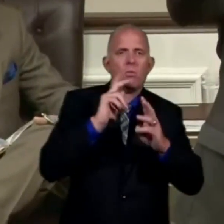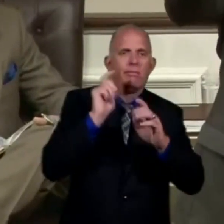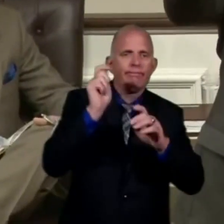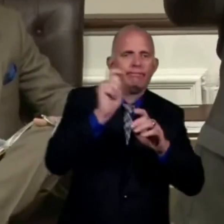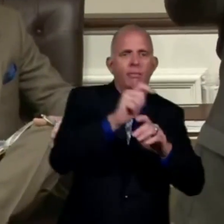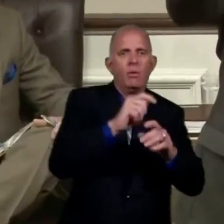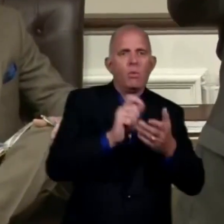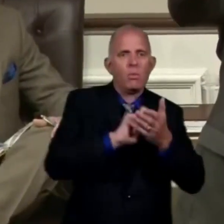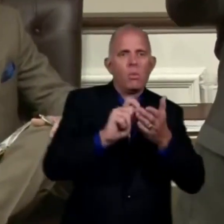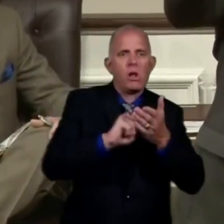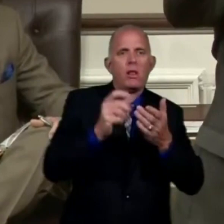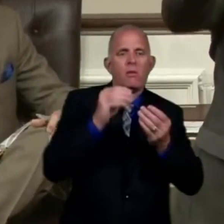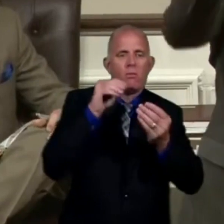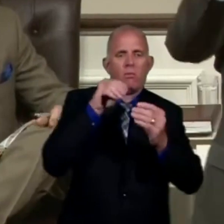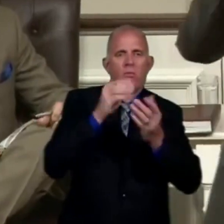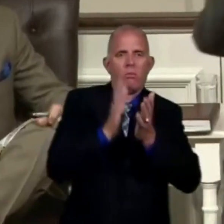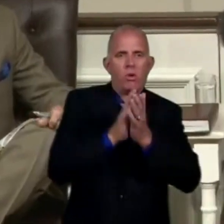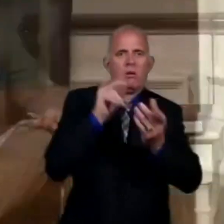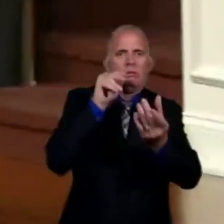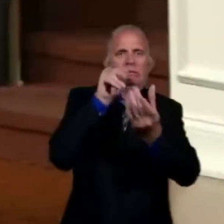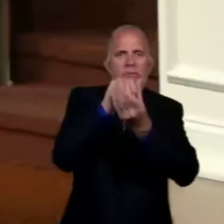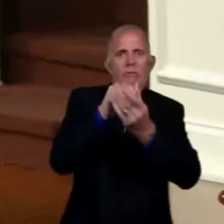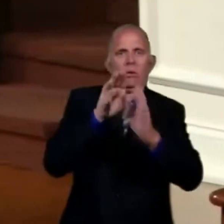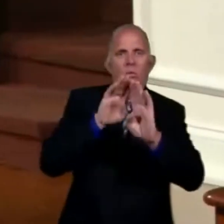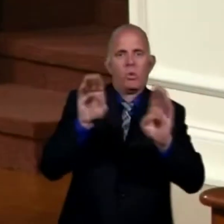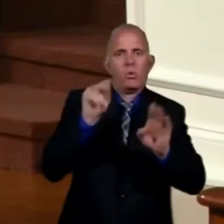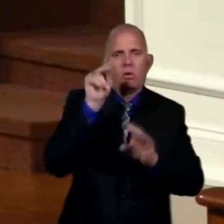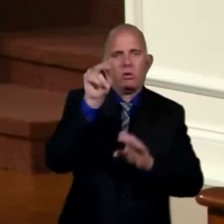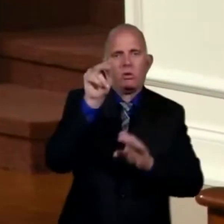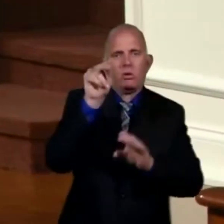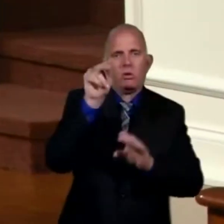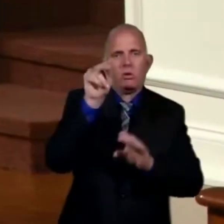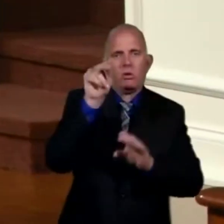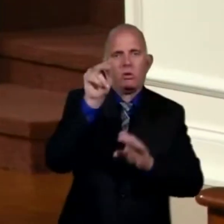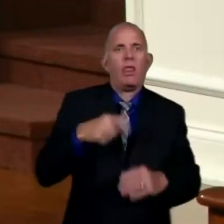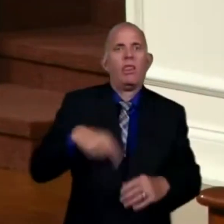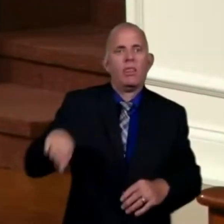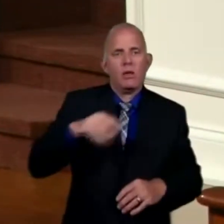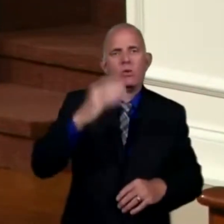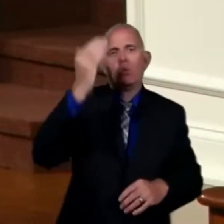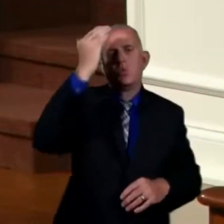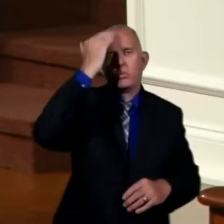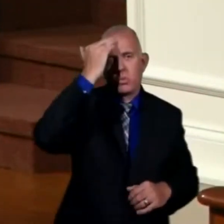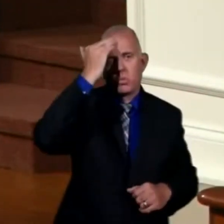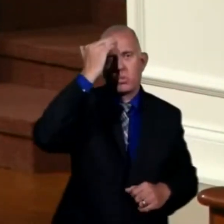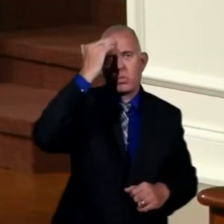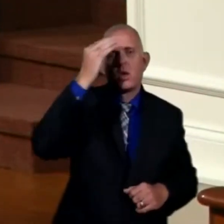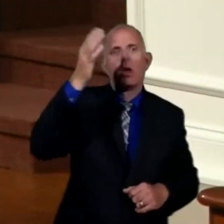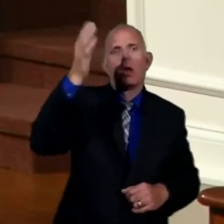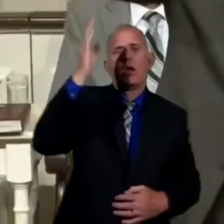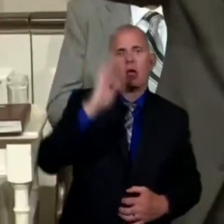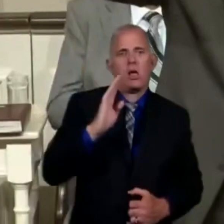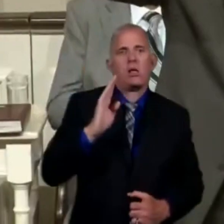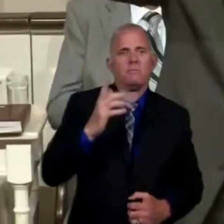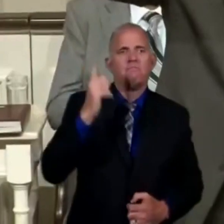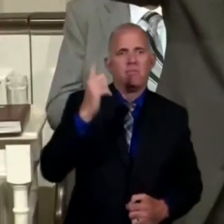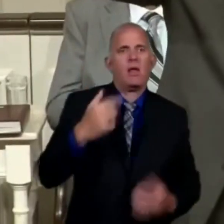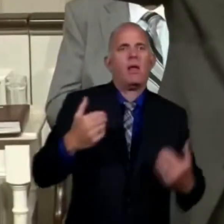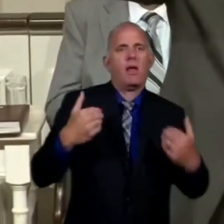wall to God. Oh, they know God. They have a knowledge. They have a